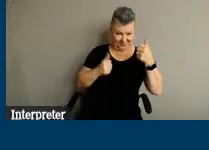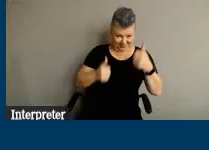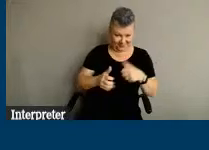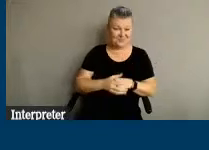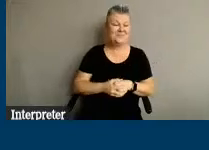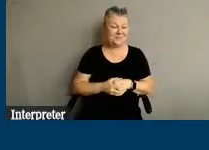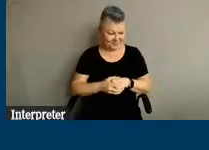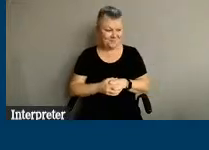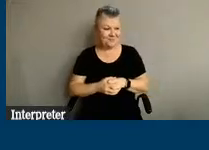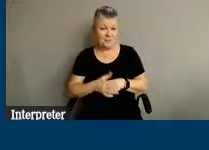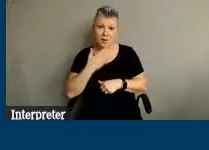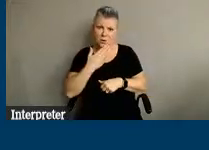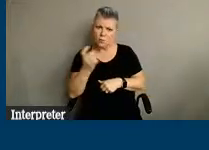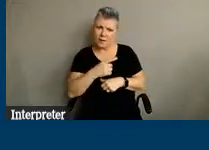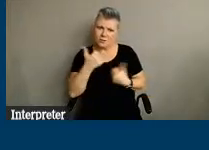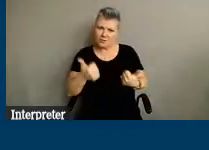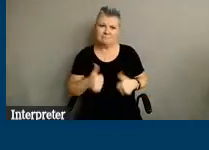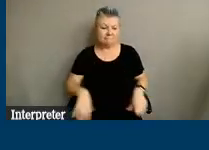Good question.